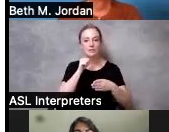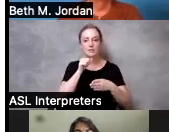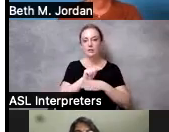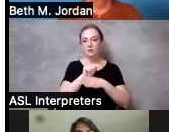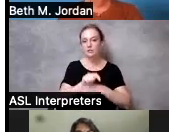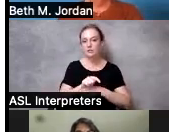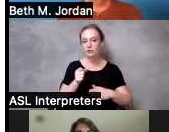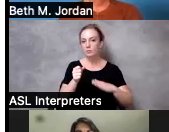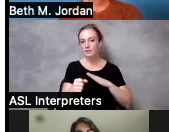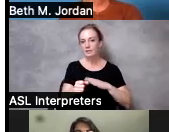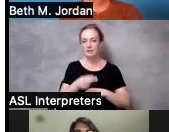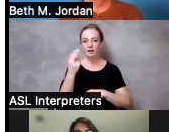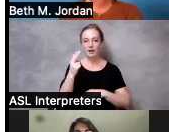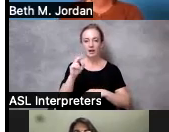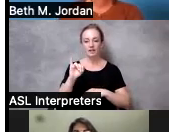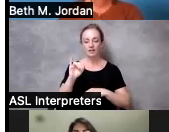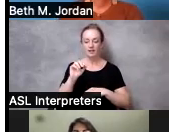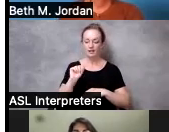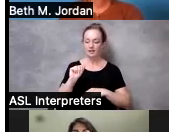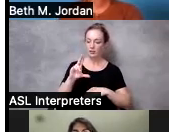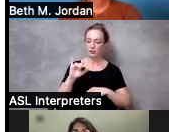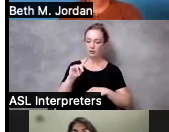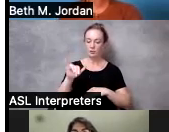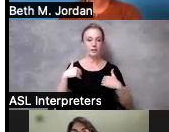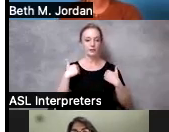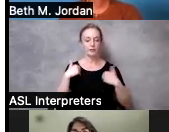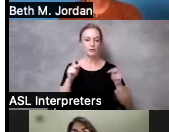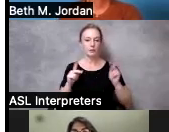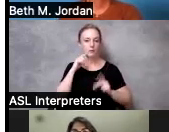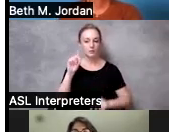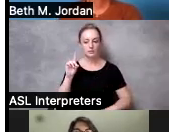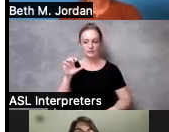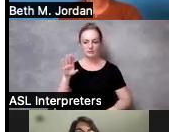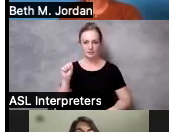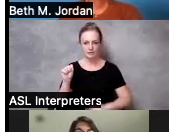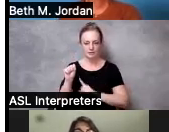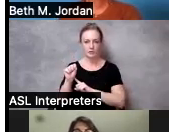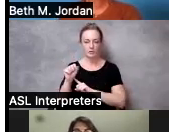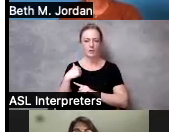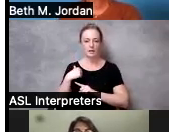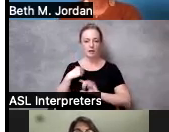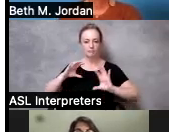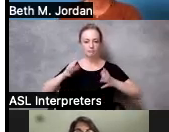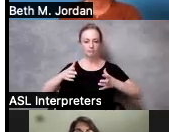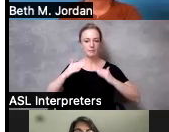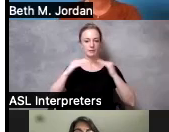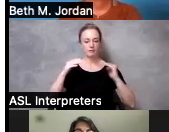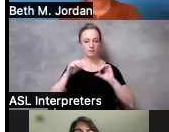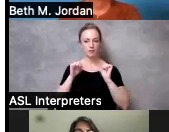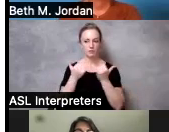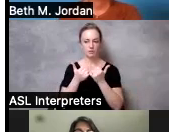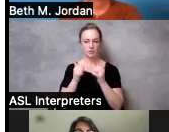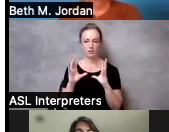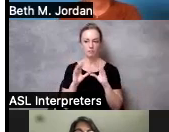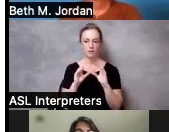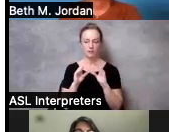the high acuity youth for DCBS. And so we have a cabinet level agency meeting